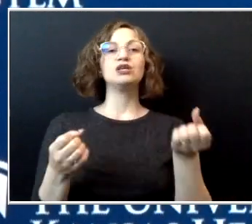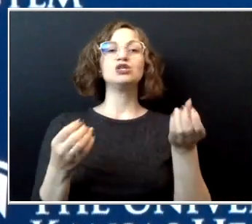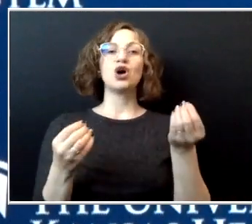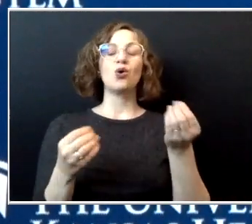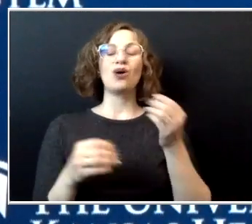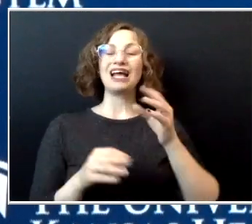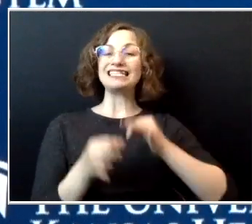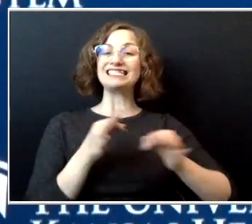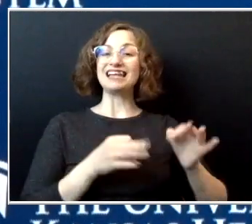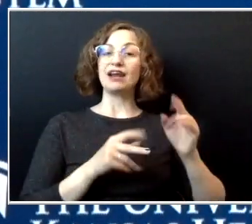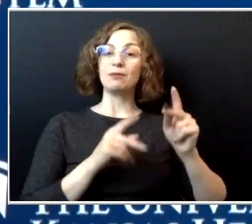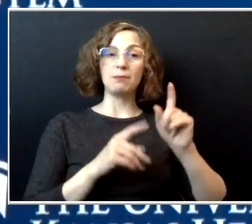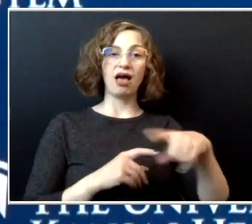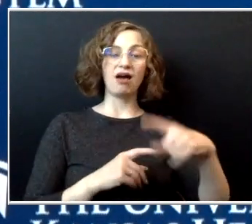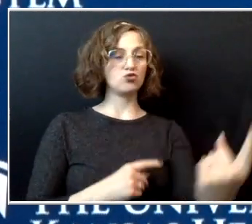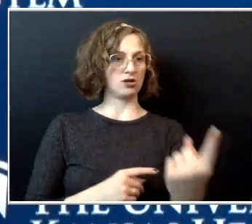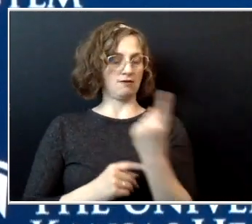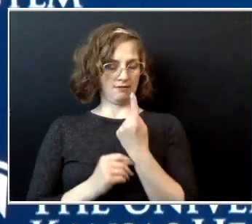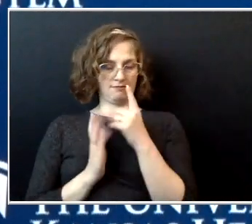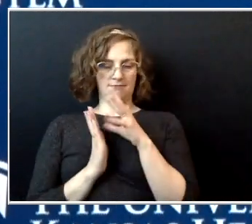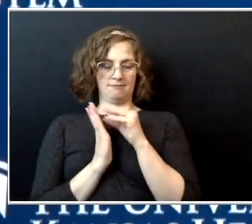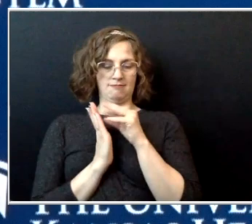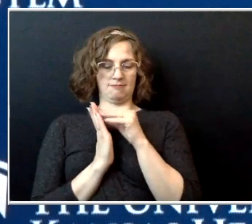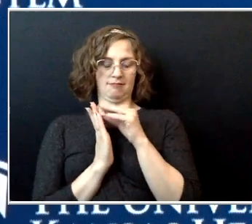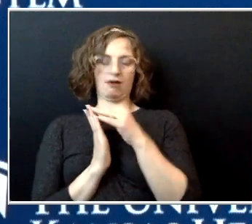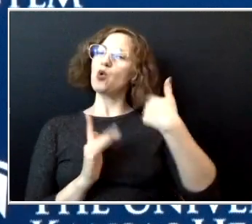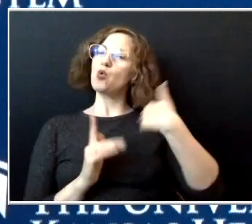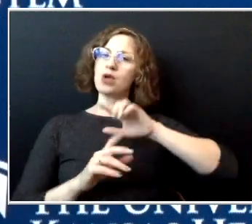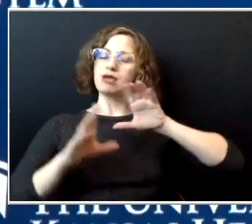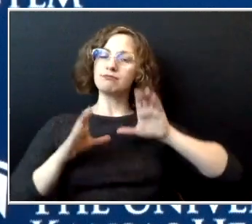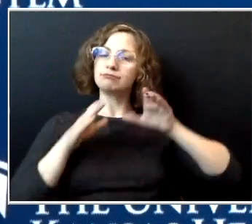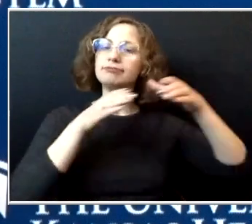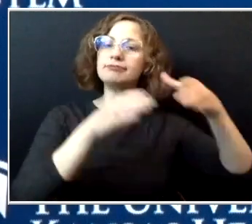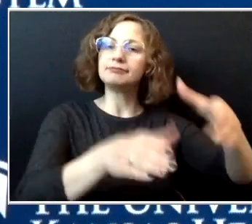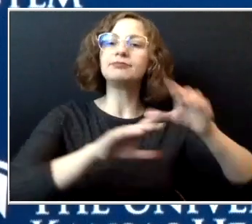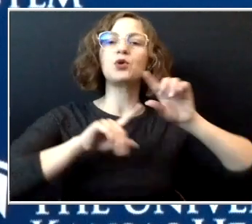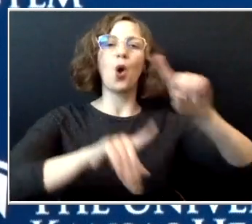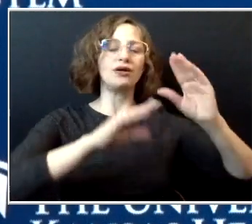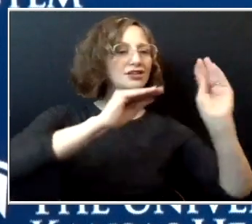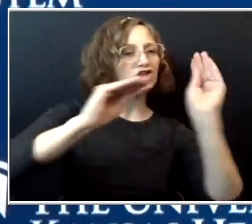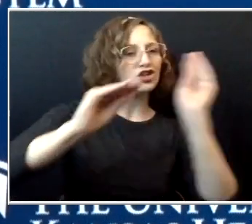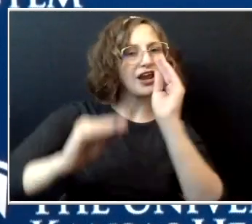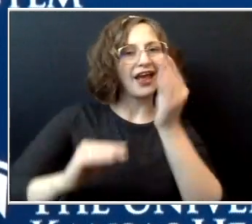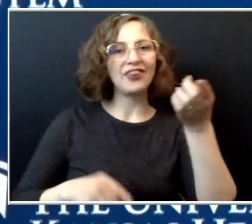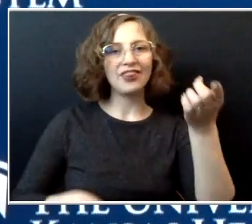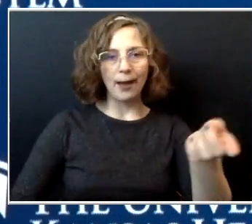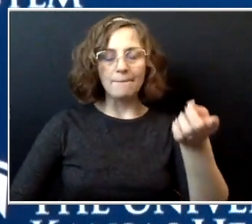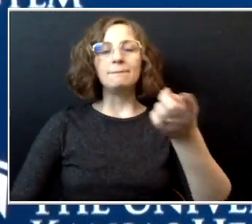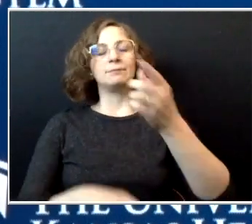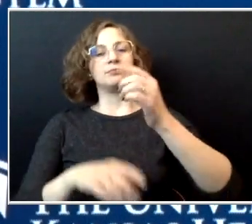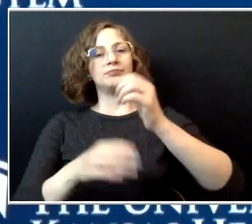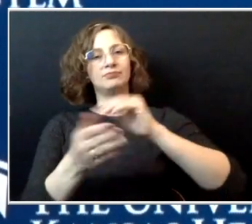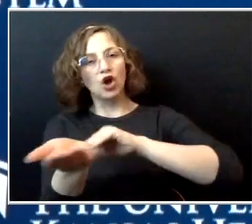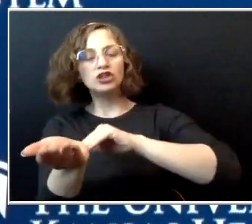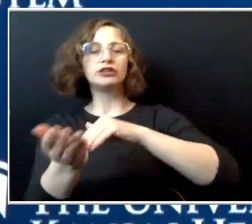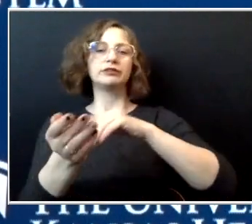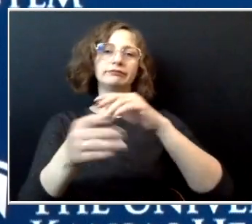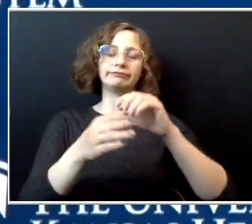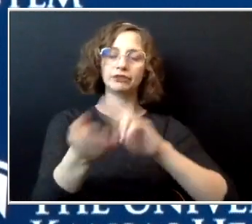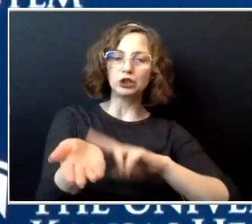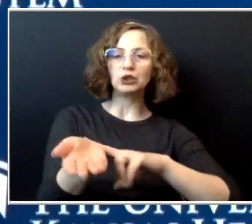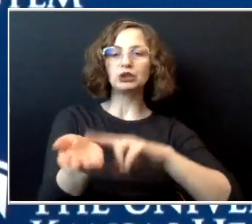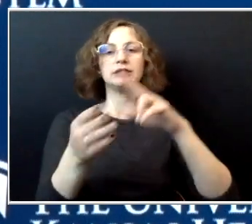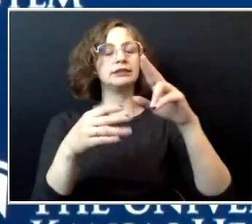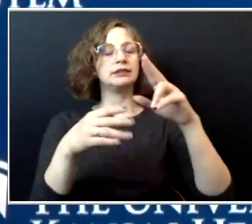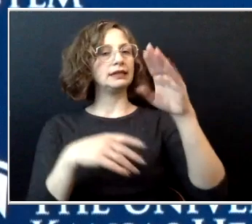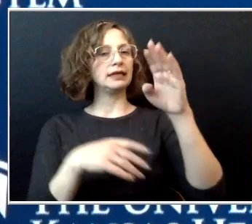them, so the physicians, nurse practitioners, physicians assistants, nurses, EMS, everyone hears the same research, the same best practice at